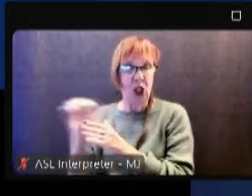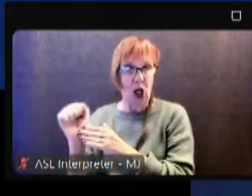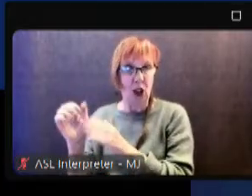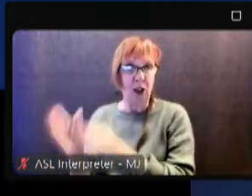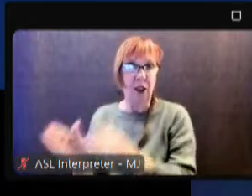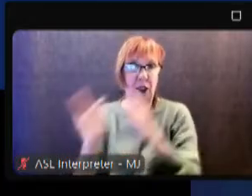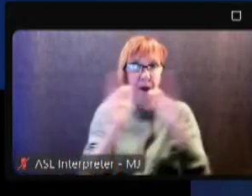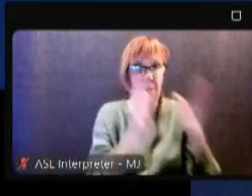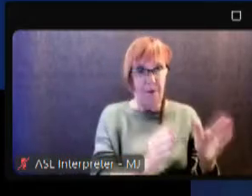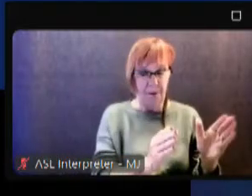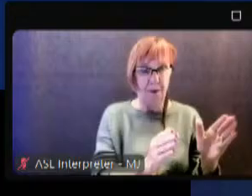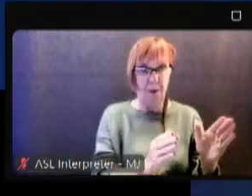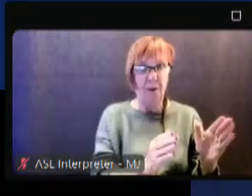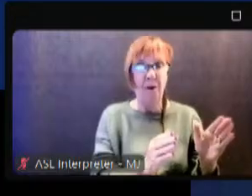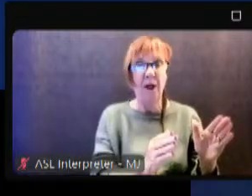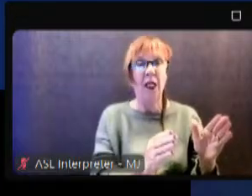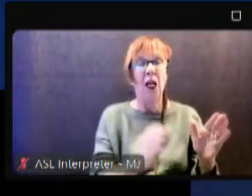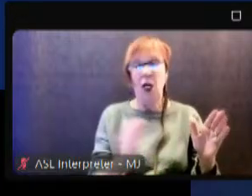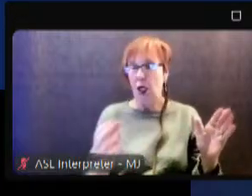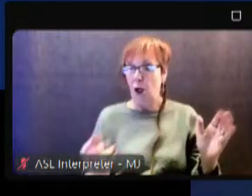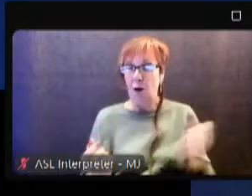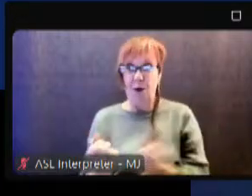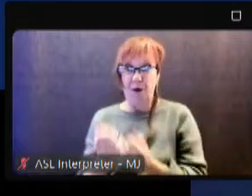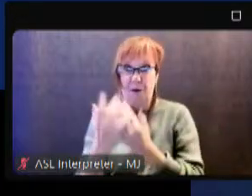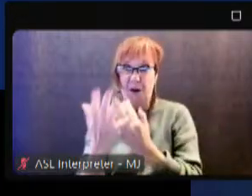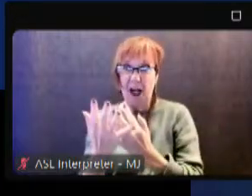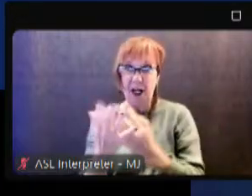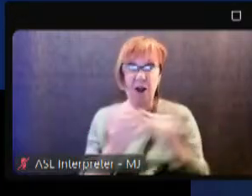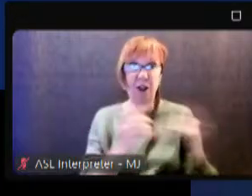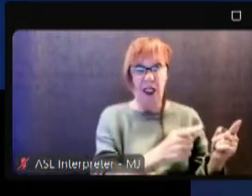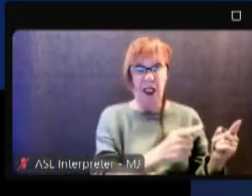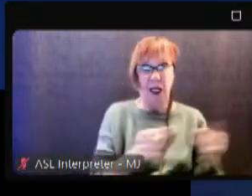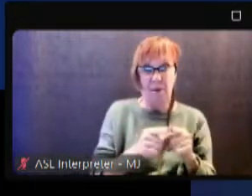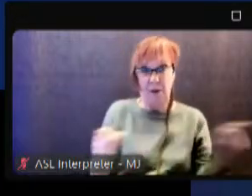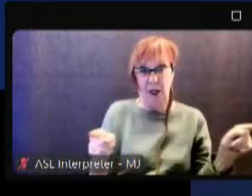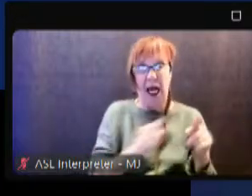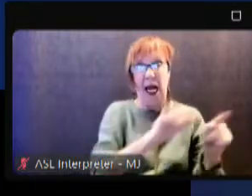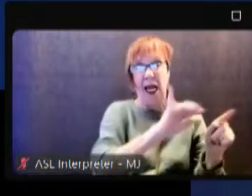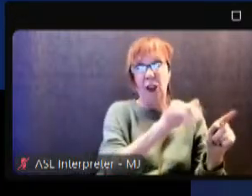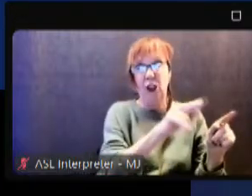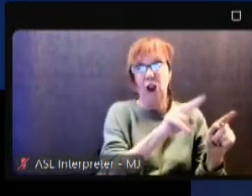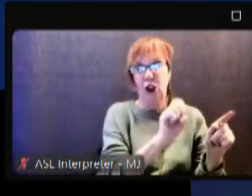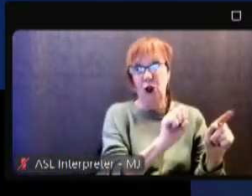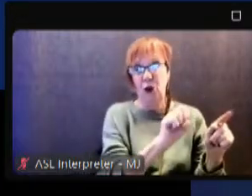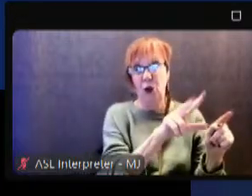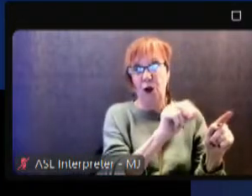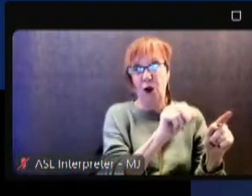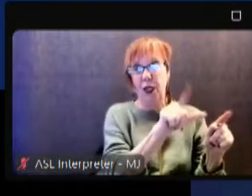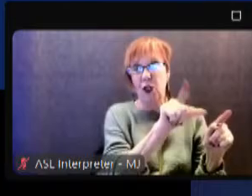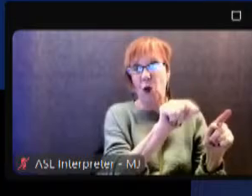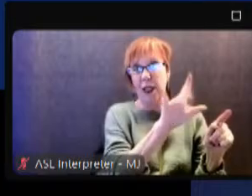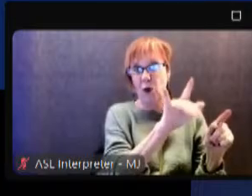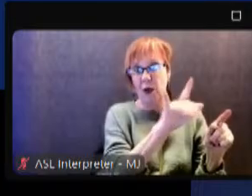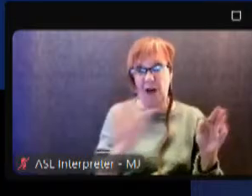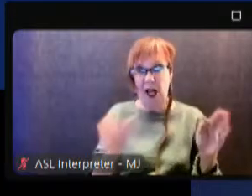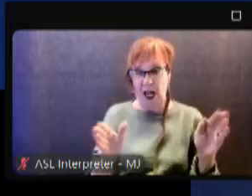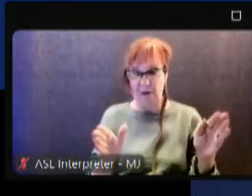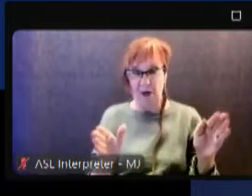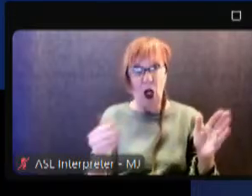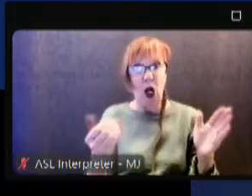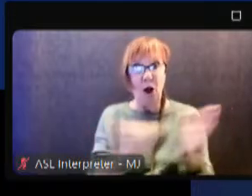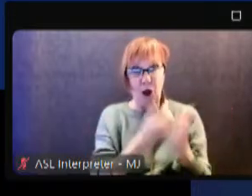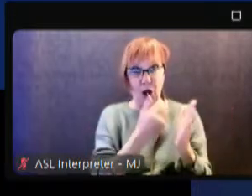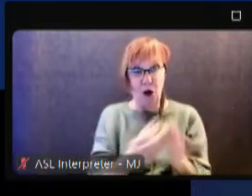the wildfires and June 30, the upcoming June 30, 2025, the new value as a result of a